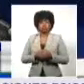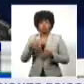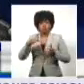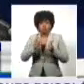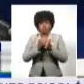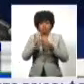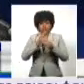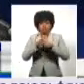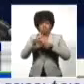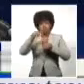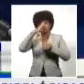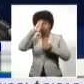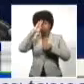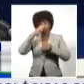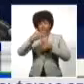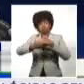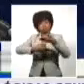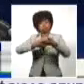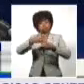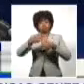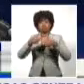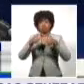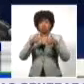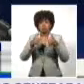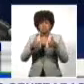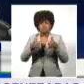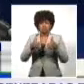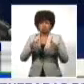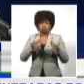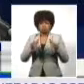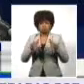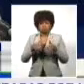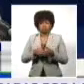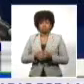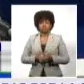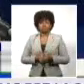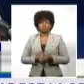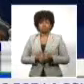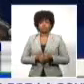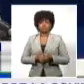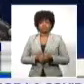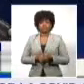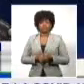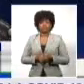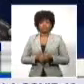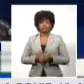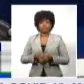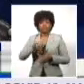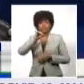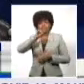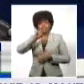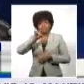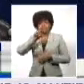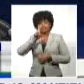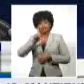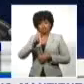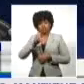747 that are admitted to hospitals have a stable clinical condition. When we add this number to